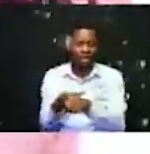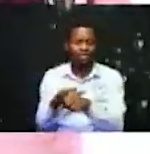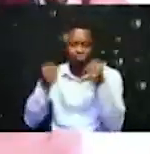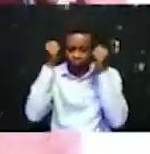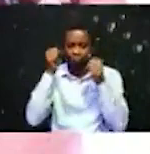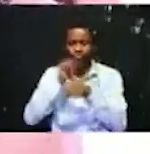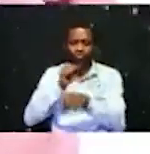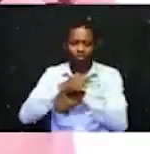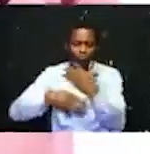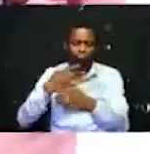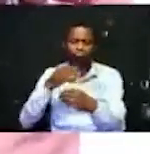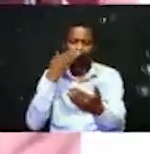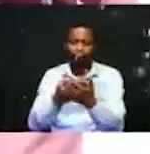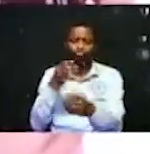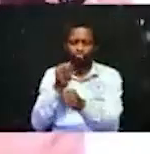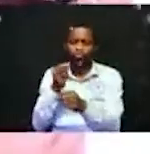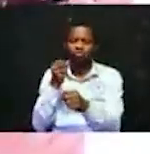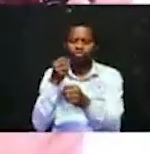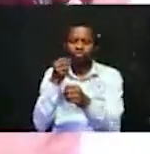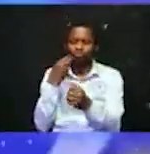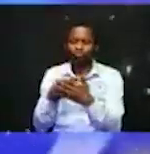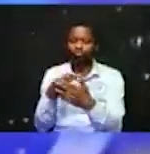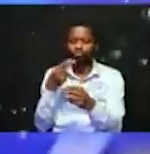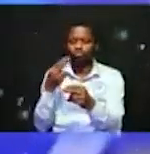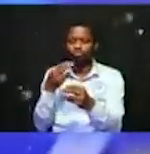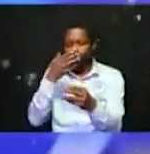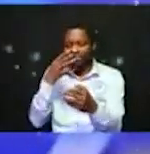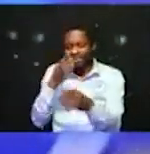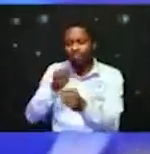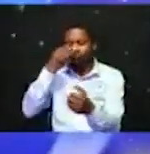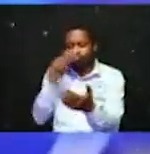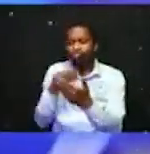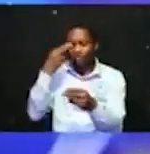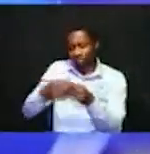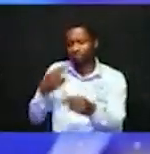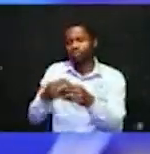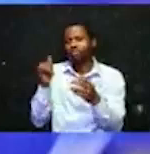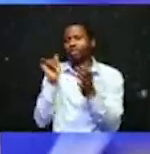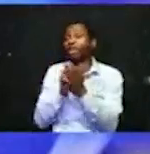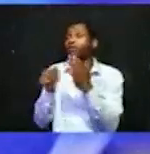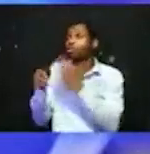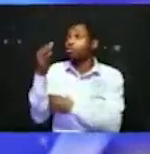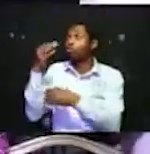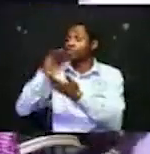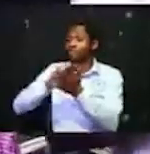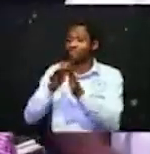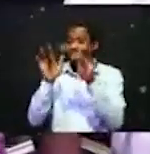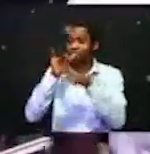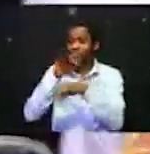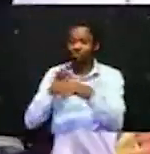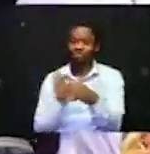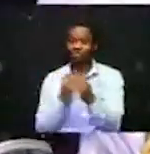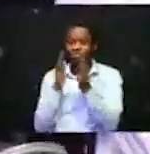names. Shall we begin to pray in the name of Jesus? Let God have mercy and be gracious to us. In the name